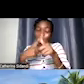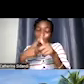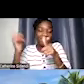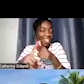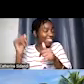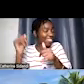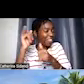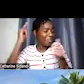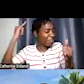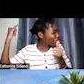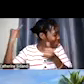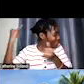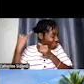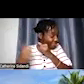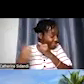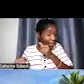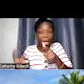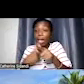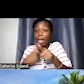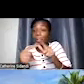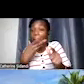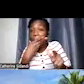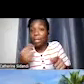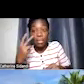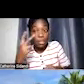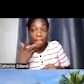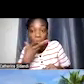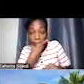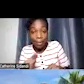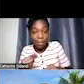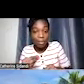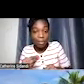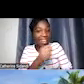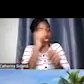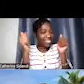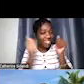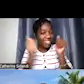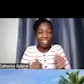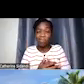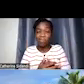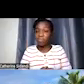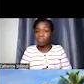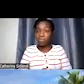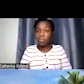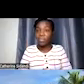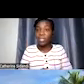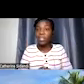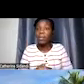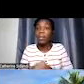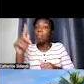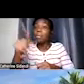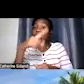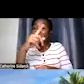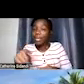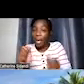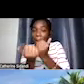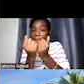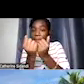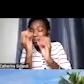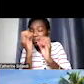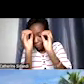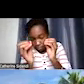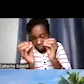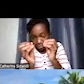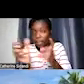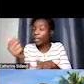the lady did not see the man after that at all. No mistake that she did or anything, but